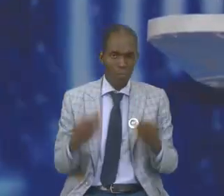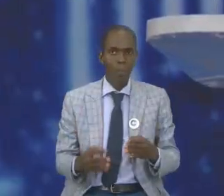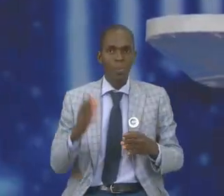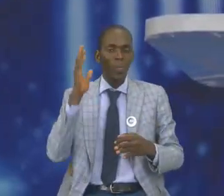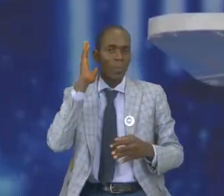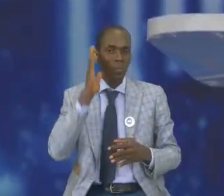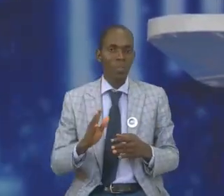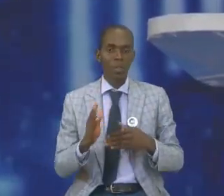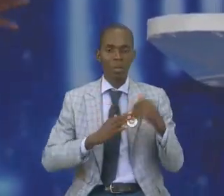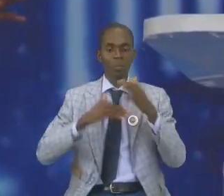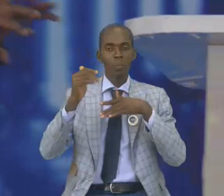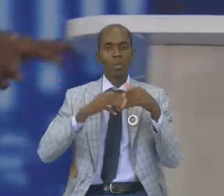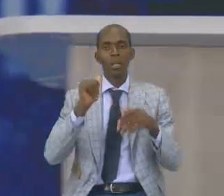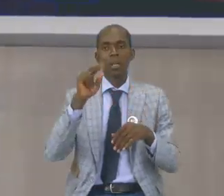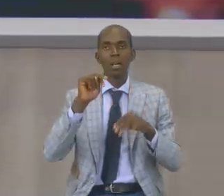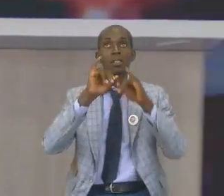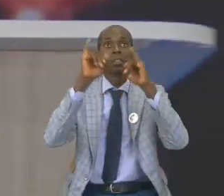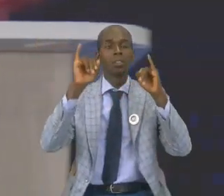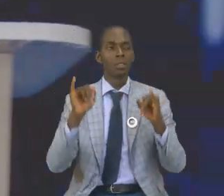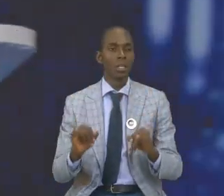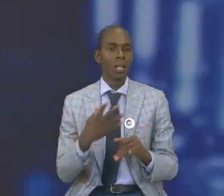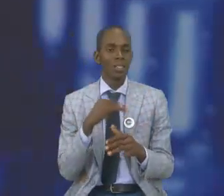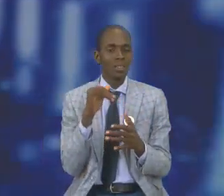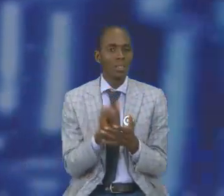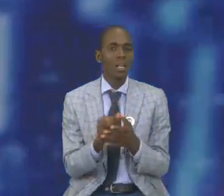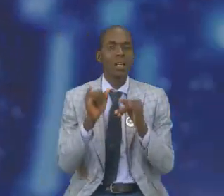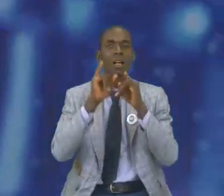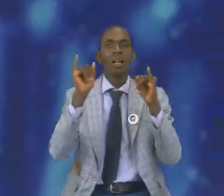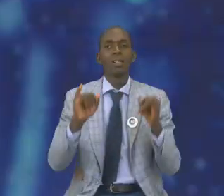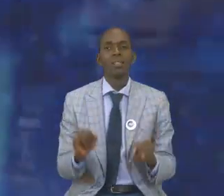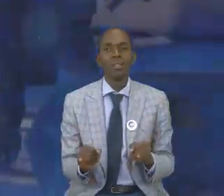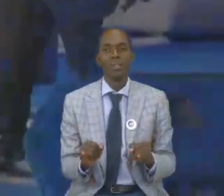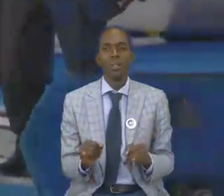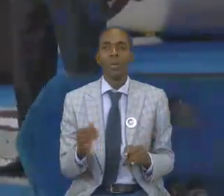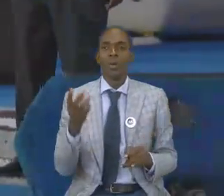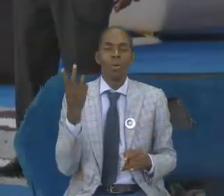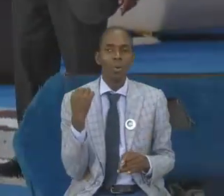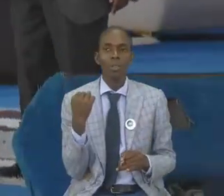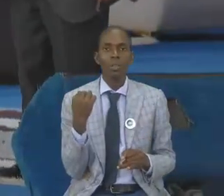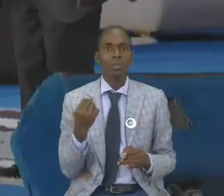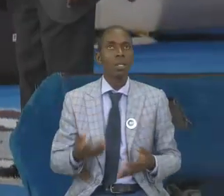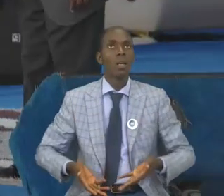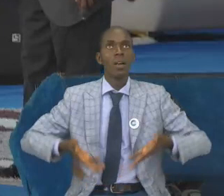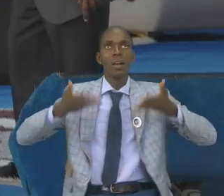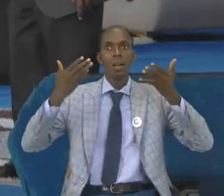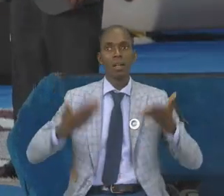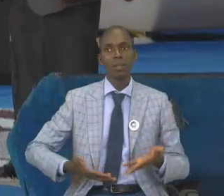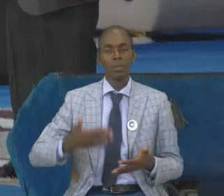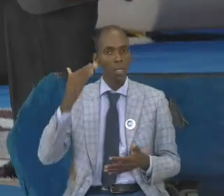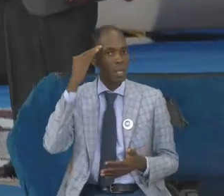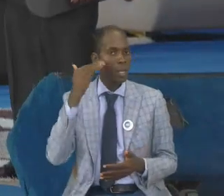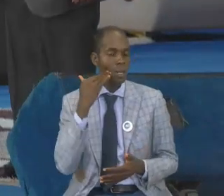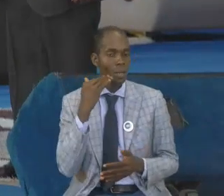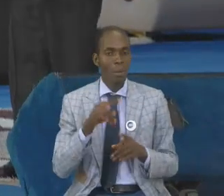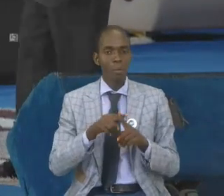an idol. And the idol was a heavy head and weak